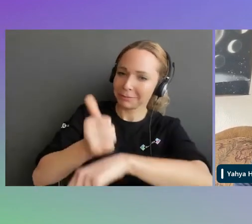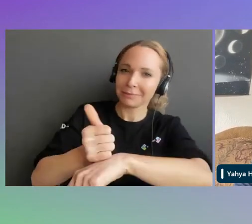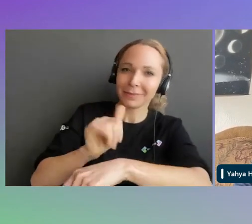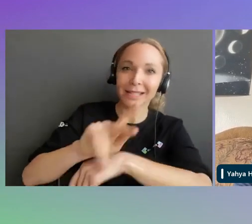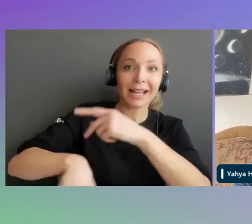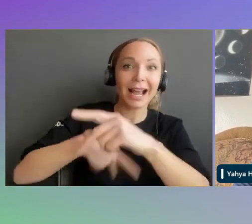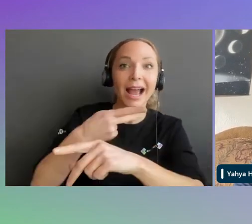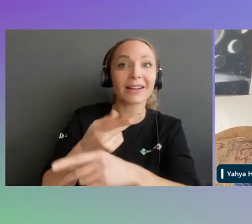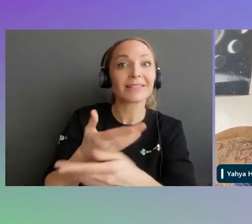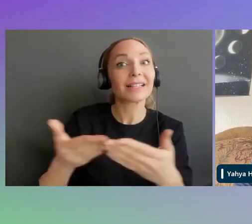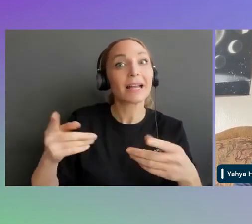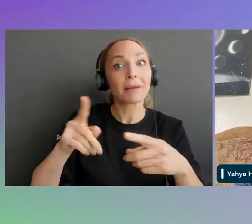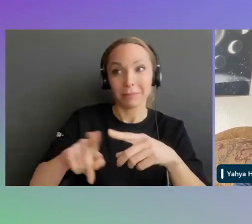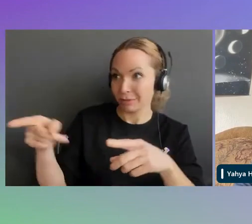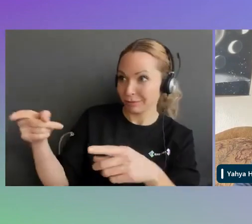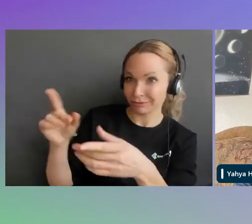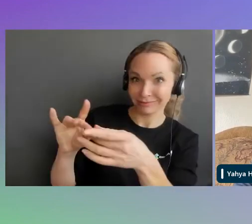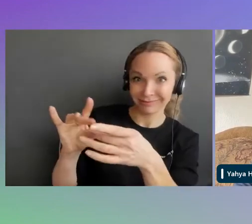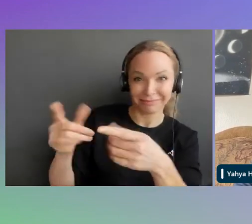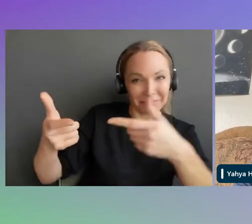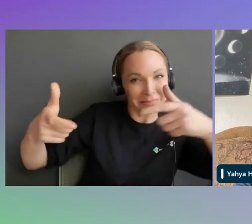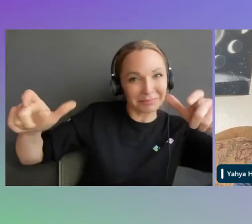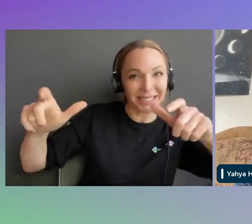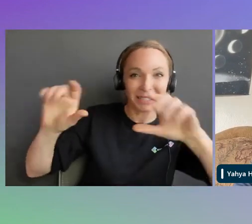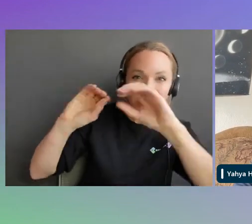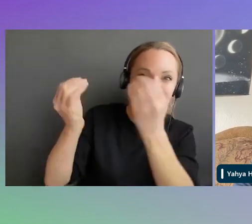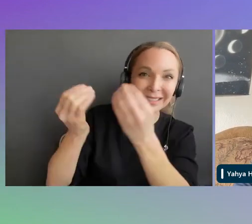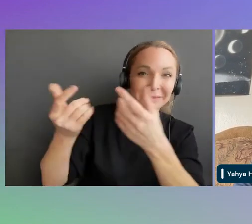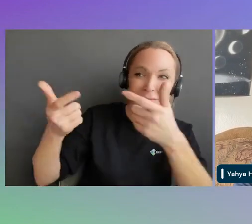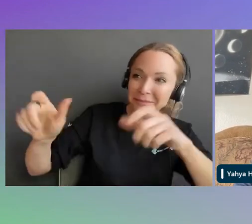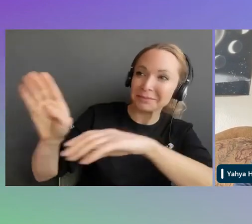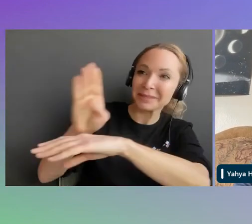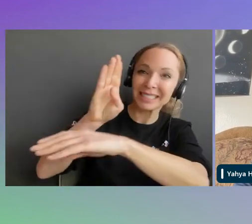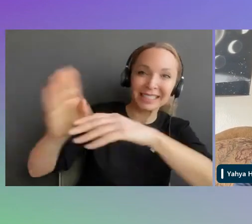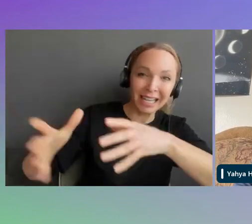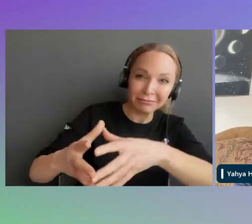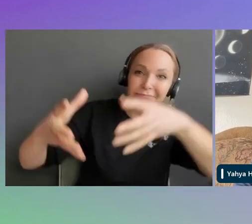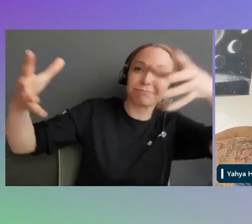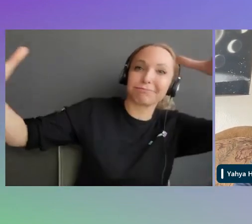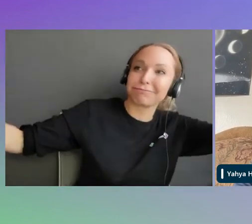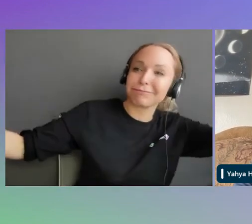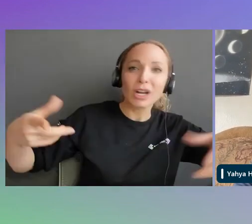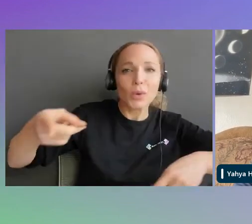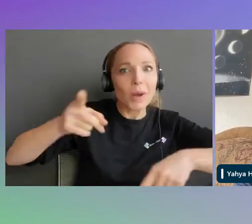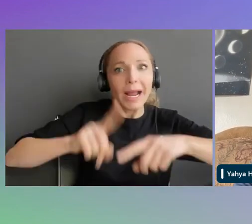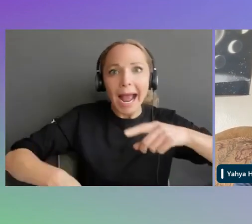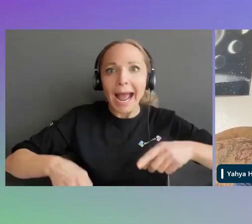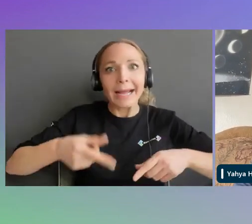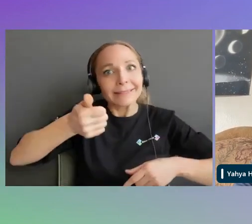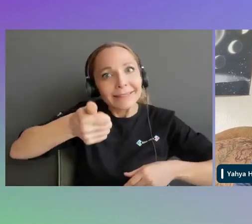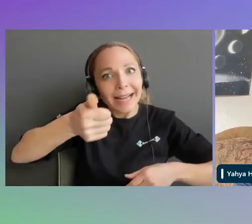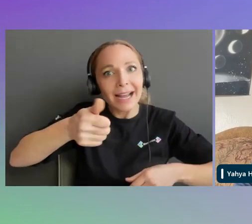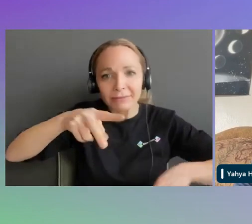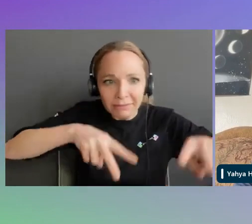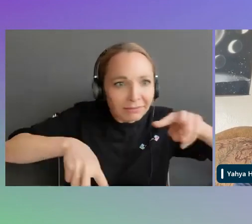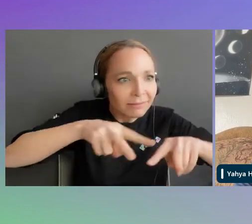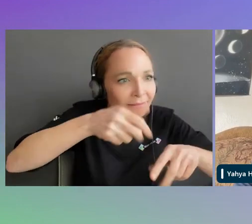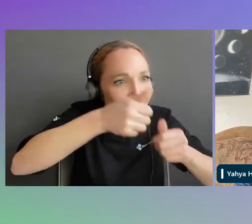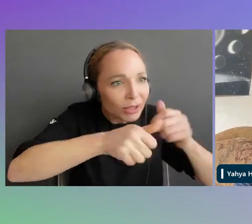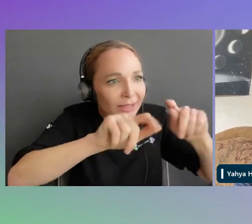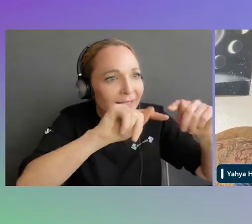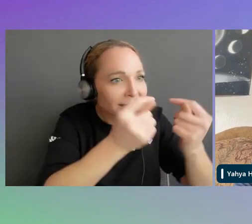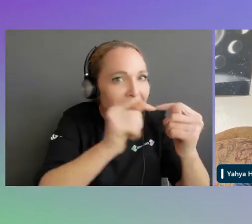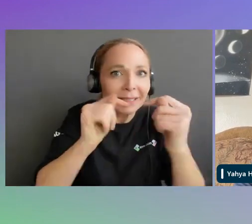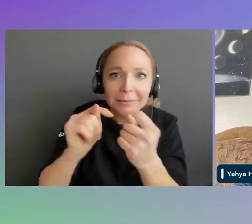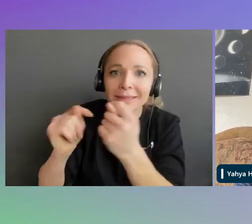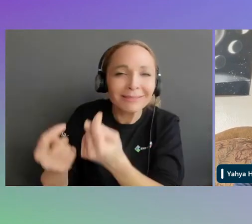like you mentioned, your use case where you're in a large organization where you can't personally oversee all of the teams, having something like DevTools Linter